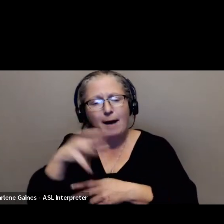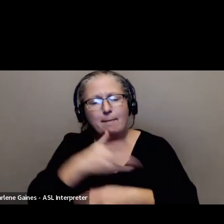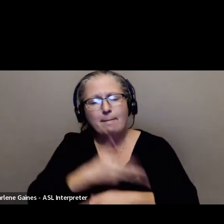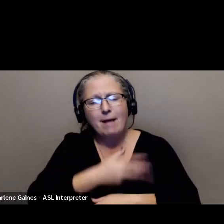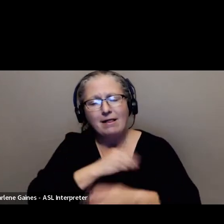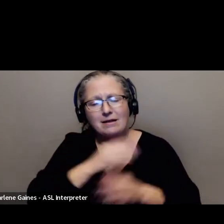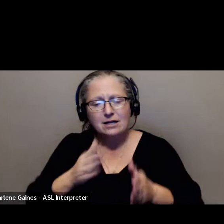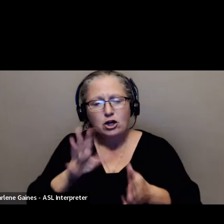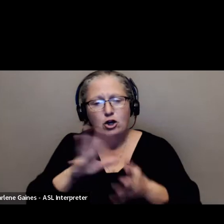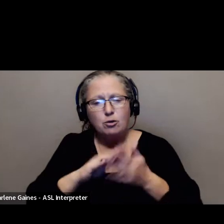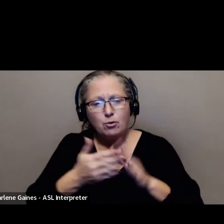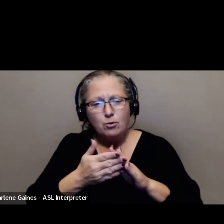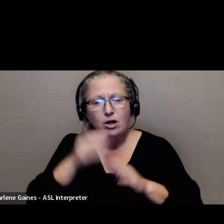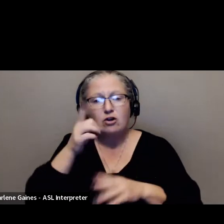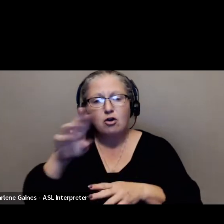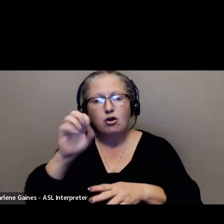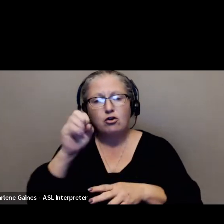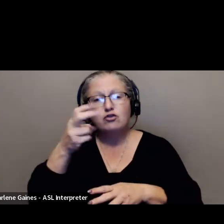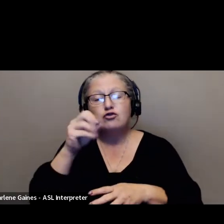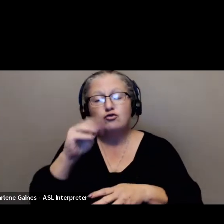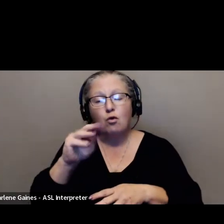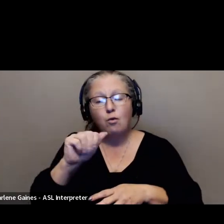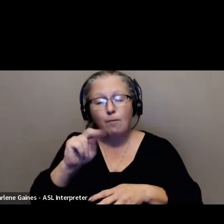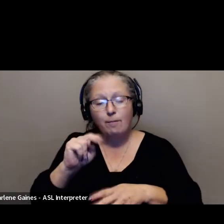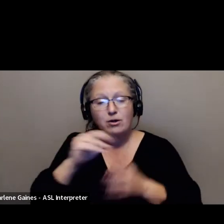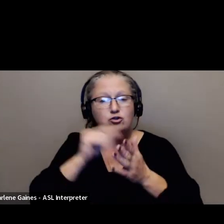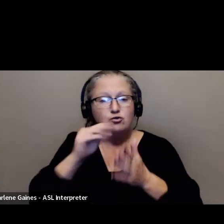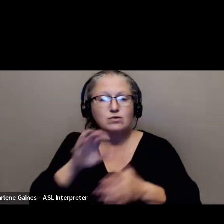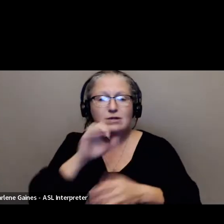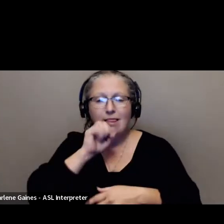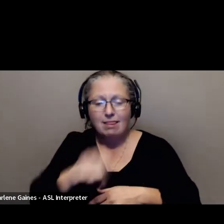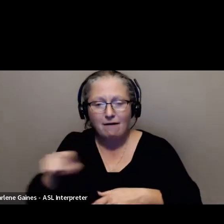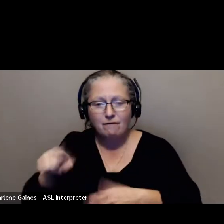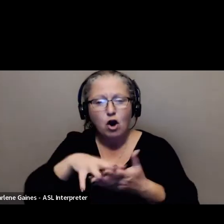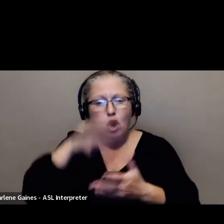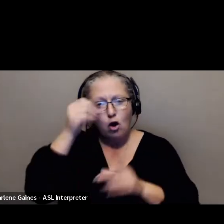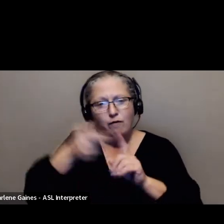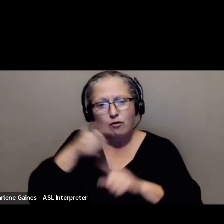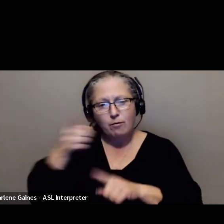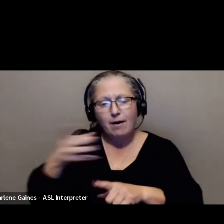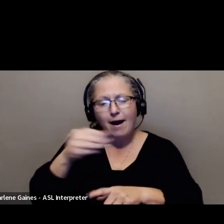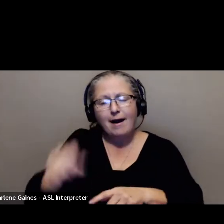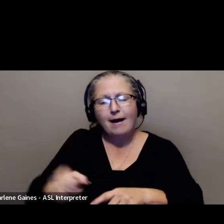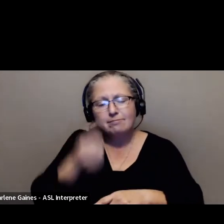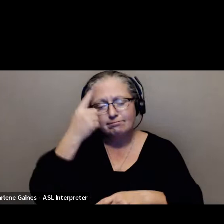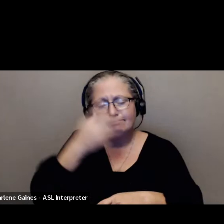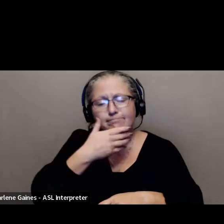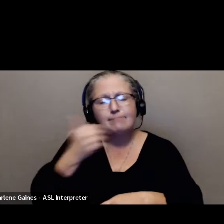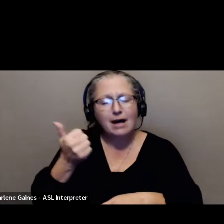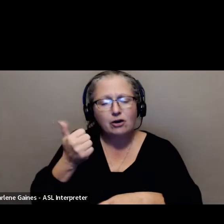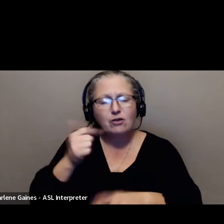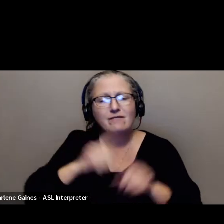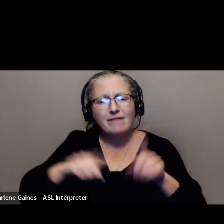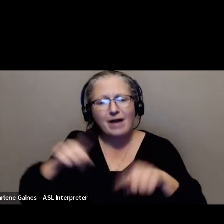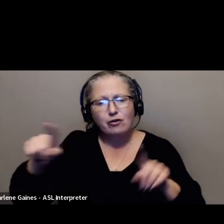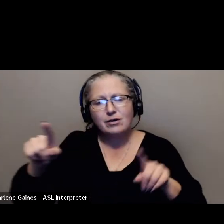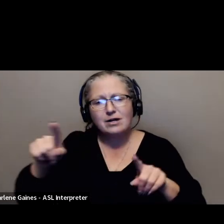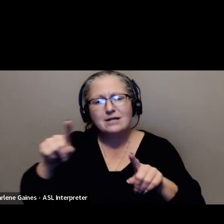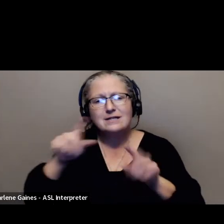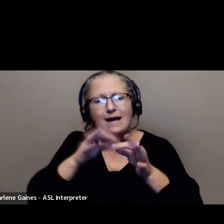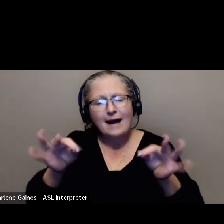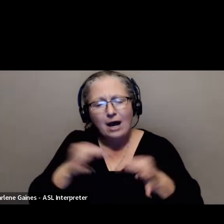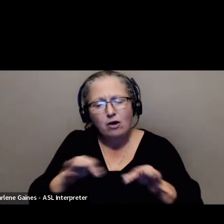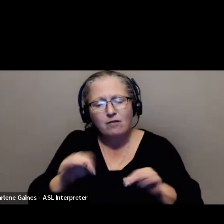communities. Dr. Shoman's students love her, learn from her, and have a better understanding of various narratives from